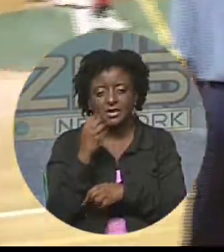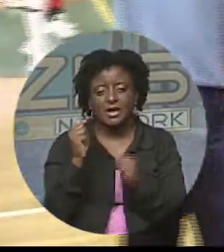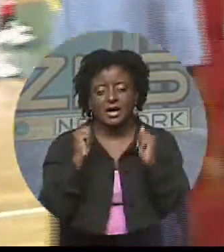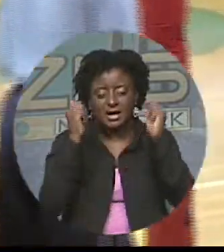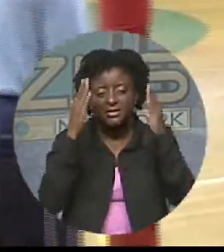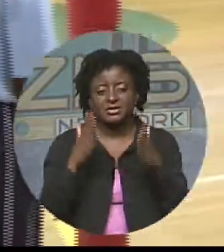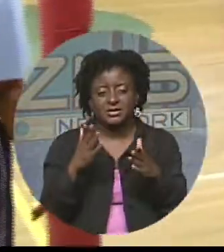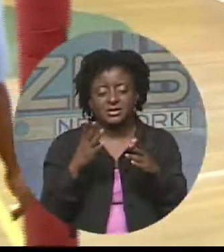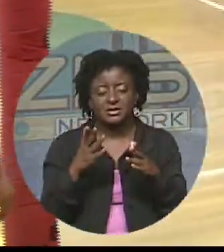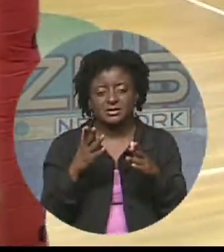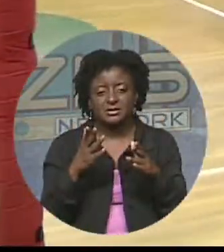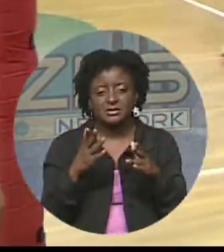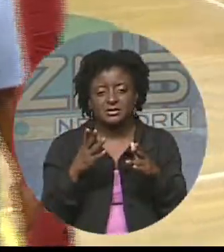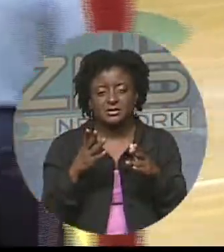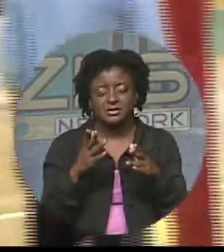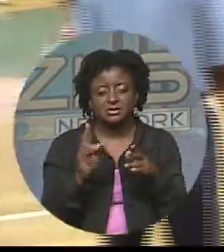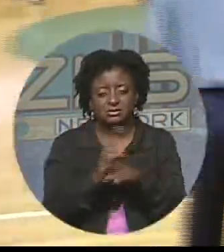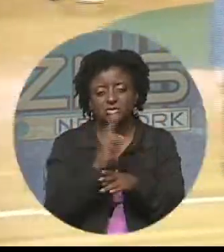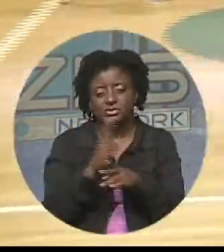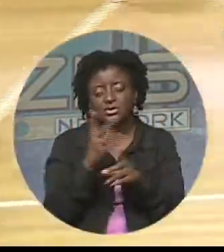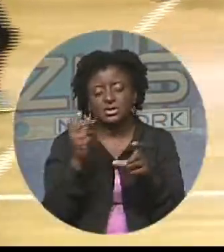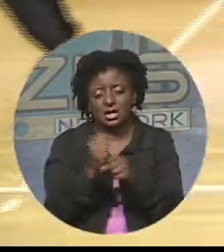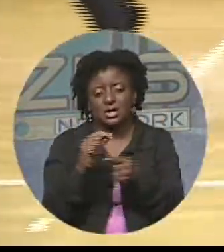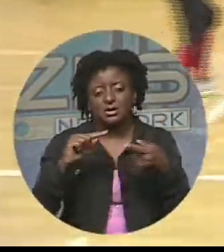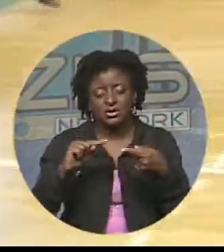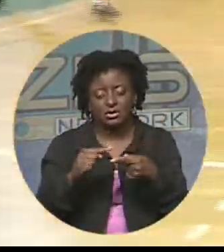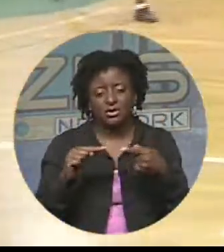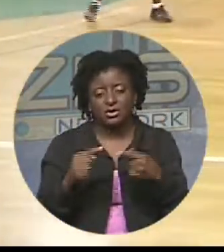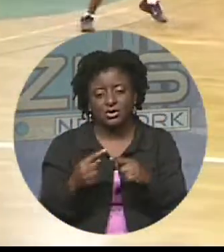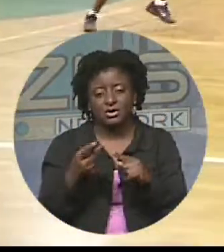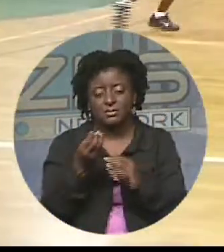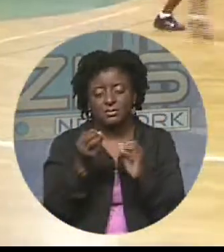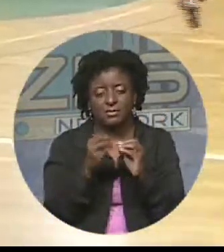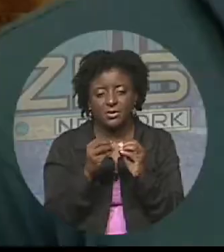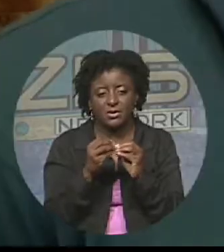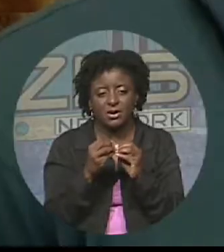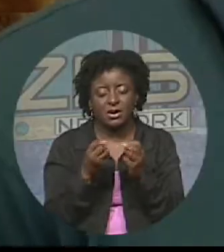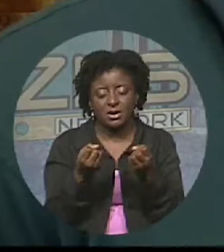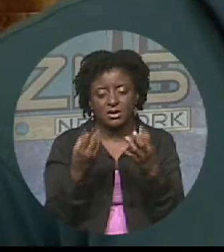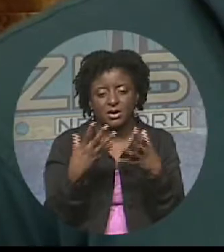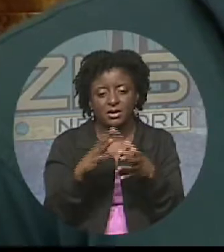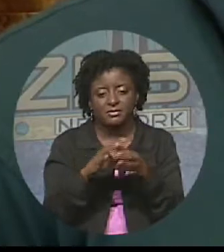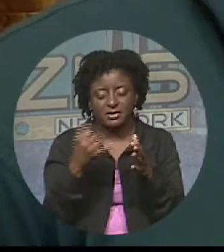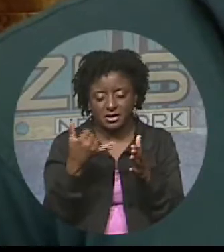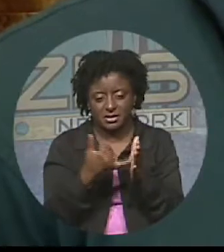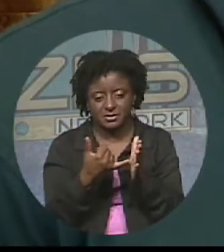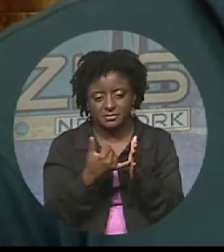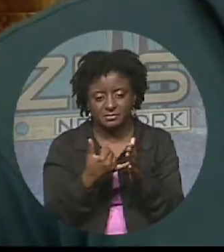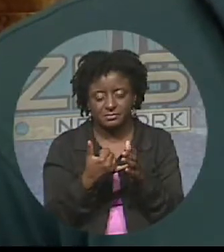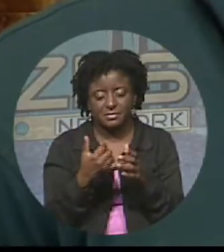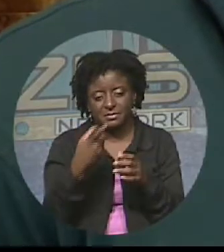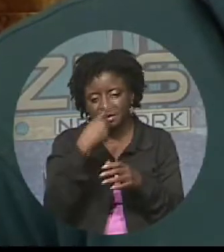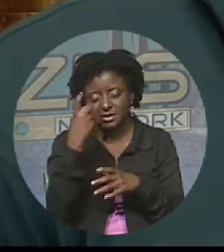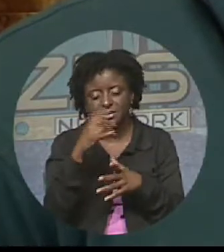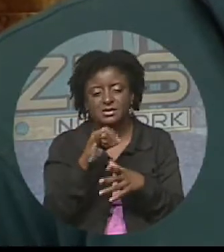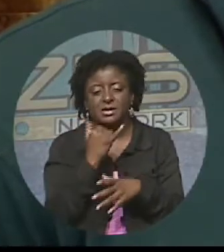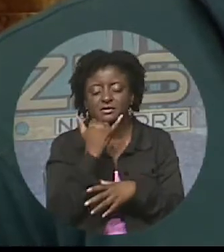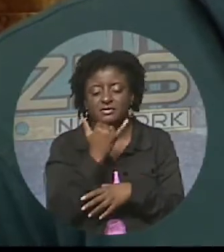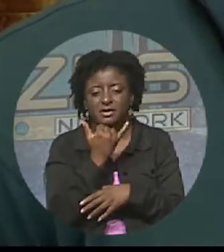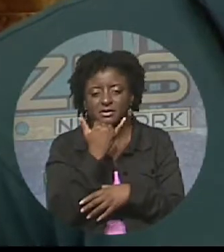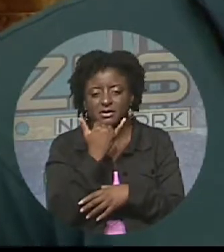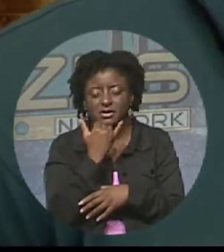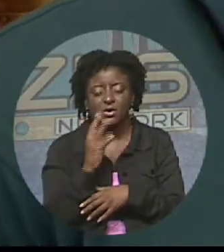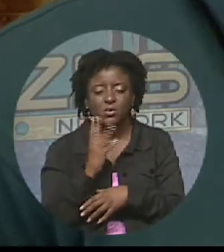Is it for overtraining or not knowing what they're doing? I think a lot of it is just error. I think what we've done, we've been doing a lot of